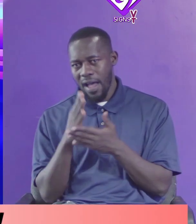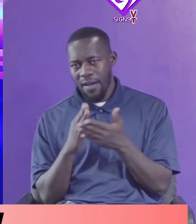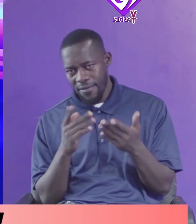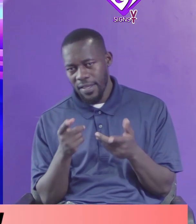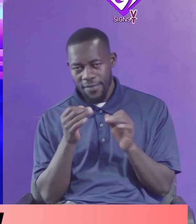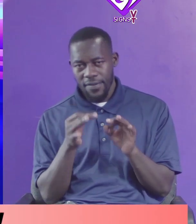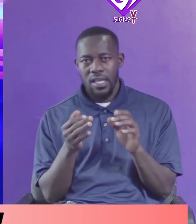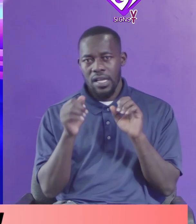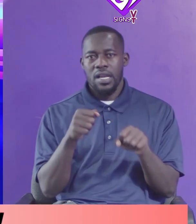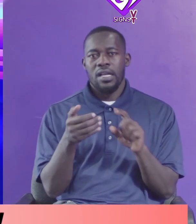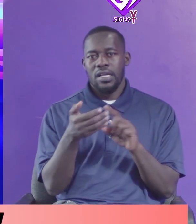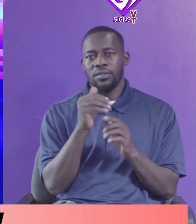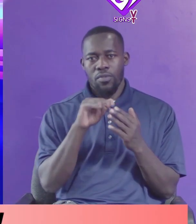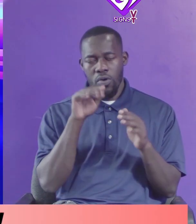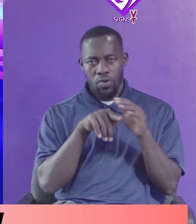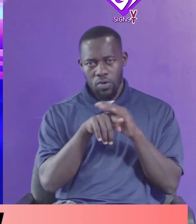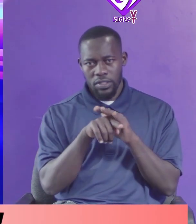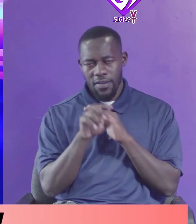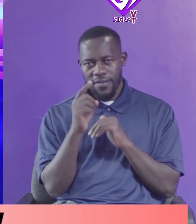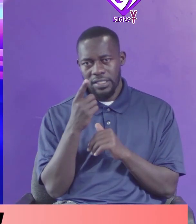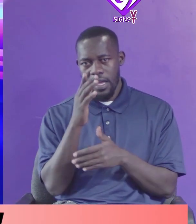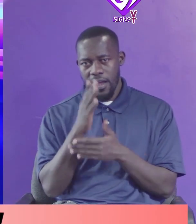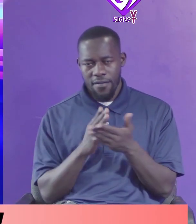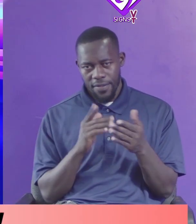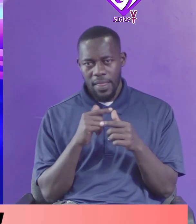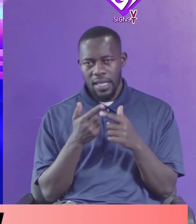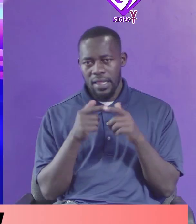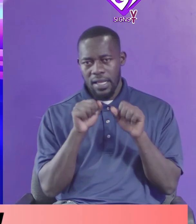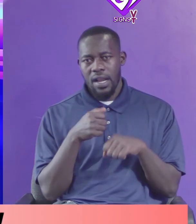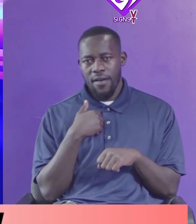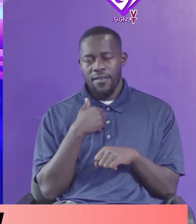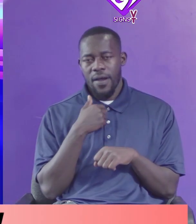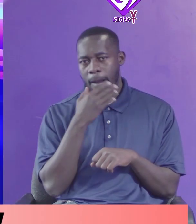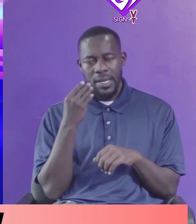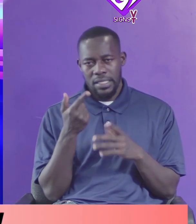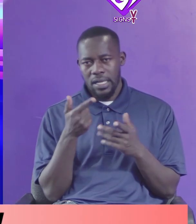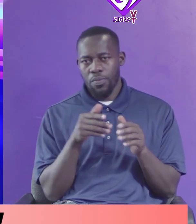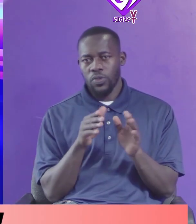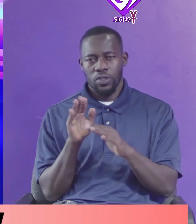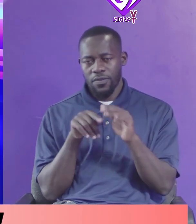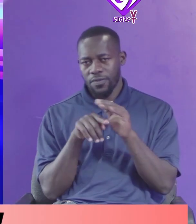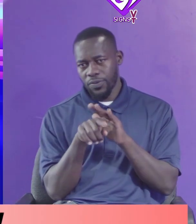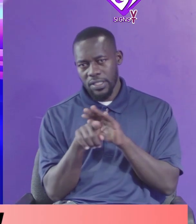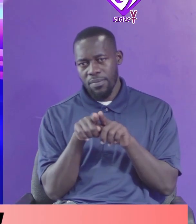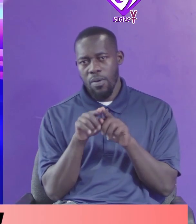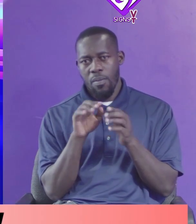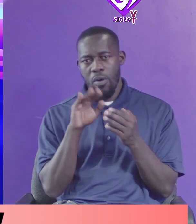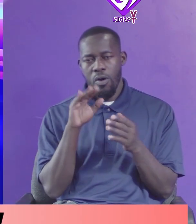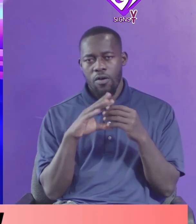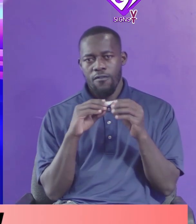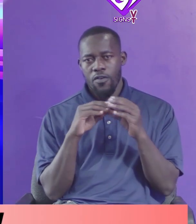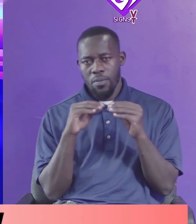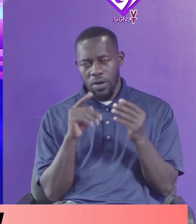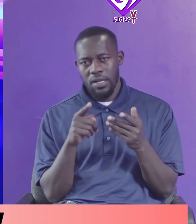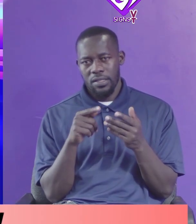get more goals scored in the first half, I think they'll have a better chance of winning, and they can just feel more comfortable into the game. Yes, rather